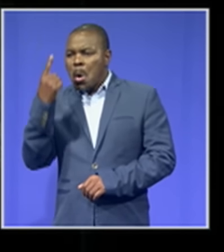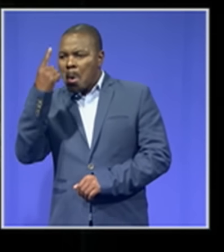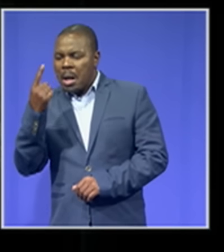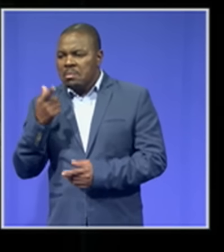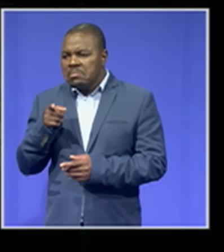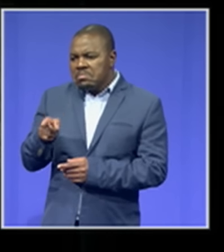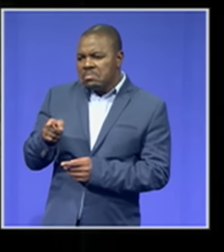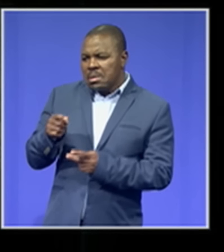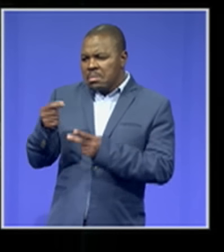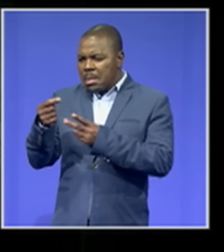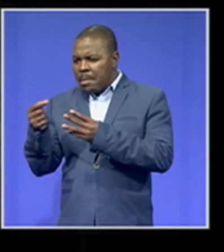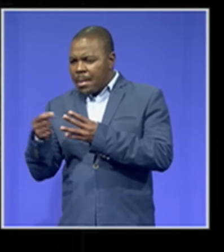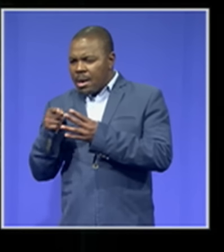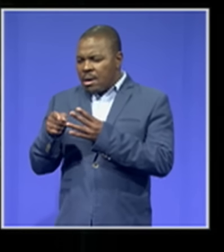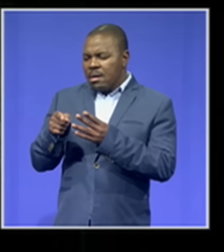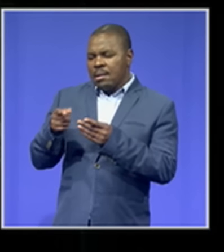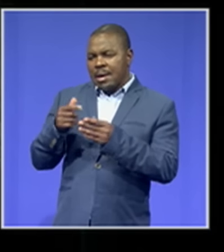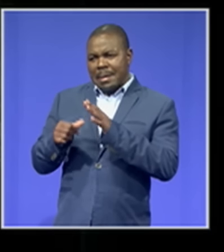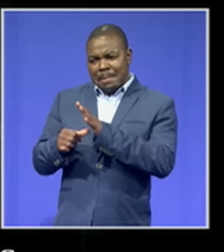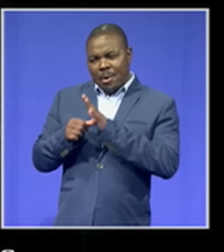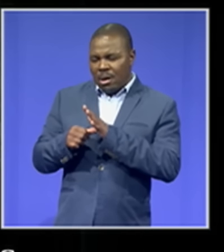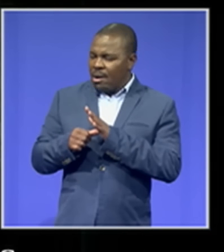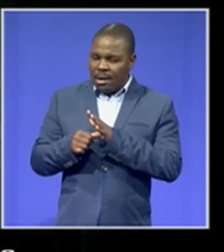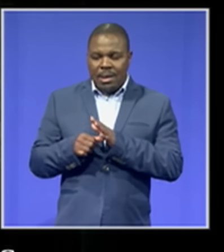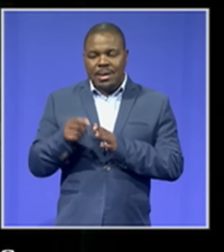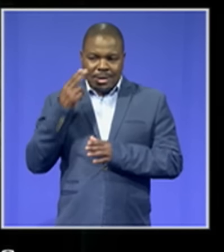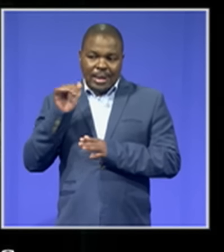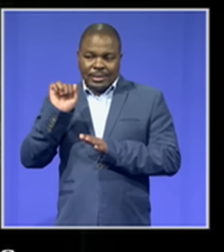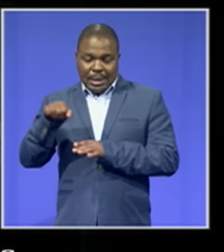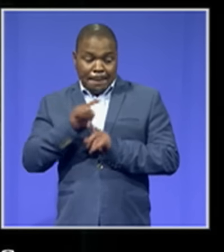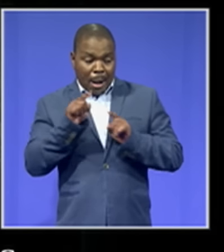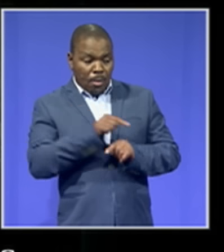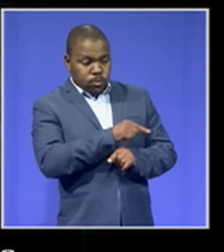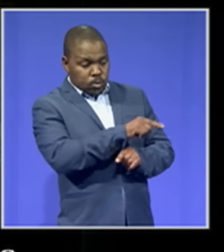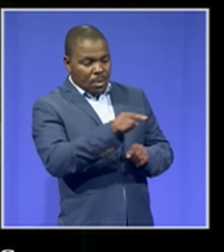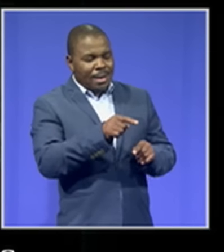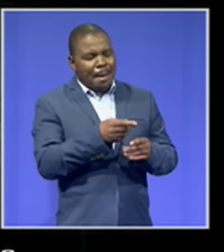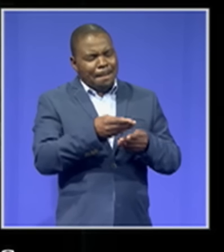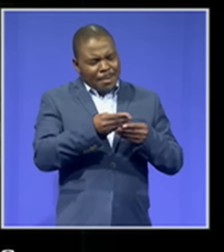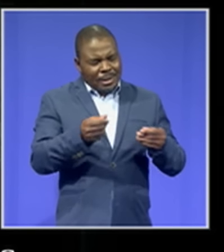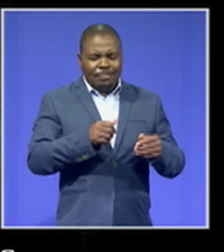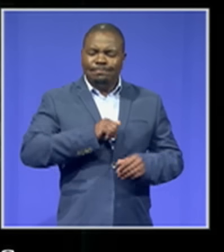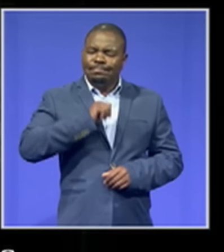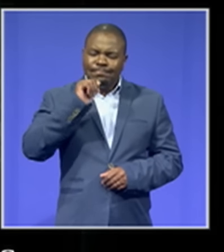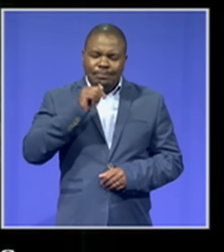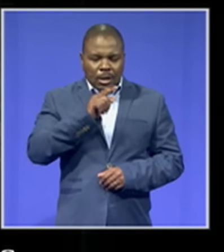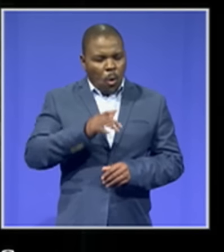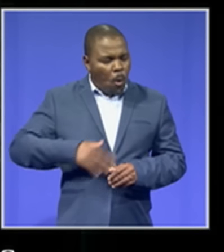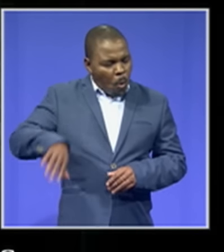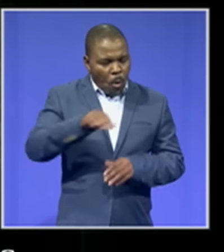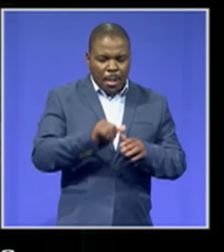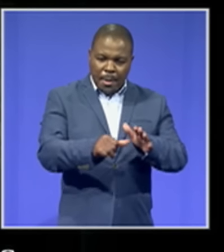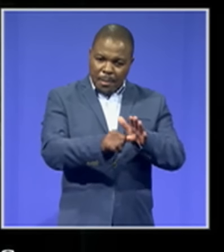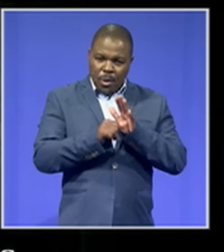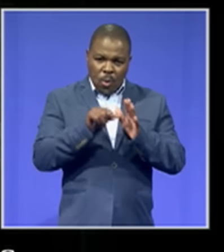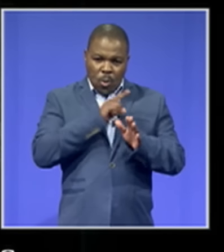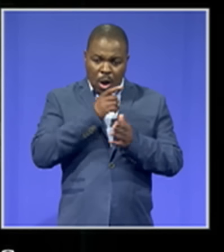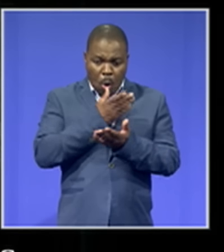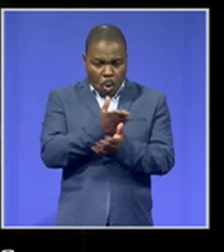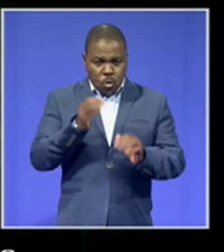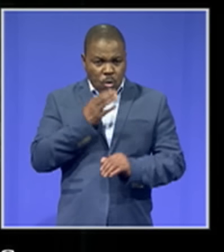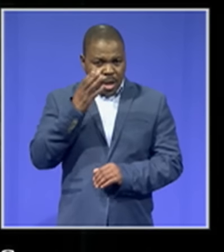minerals is a nice to have. But a mineral is critical everywhere because everything you have here,